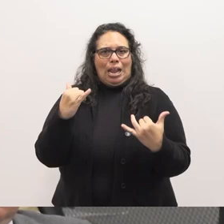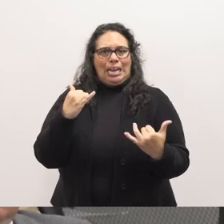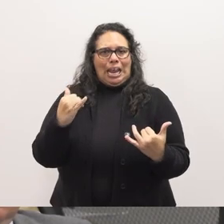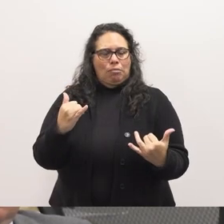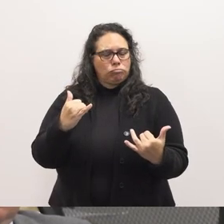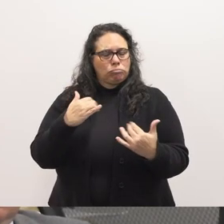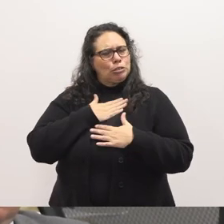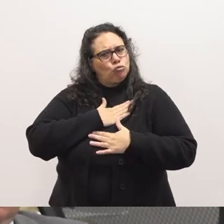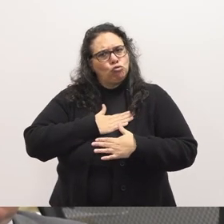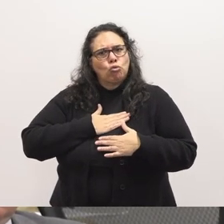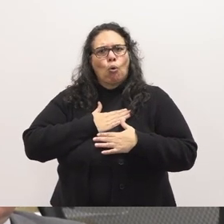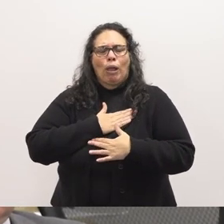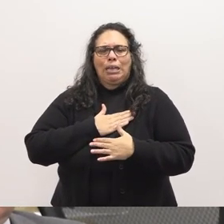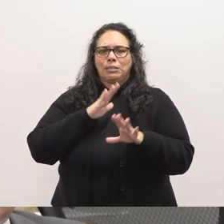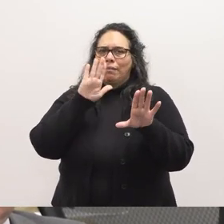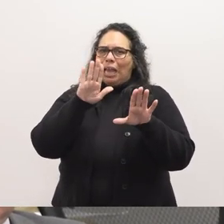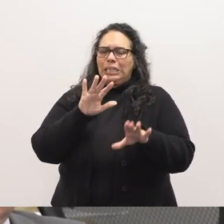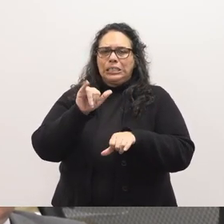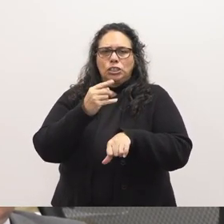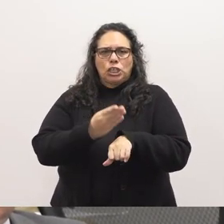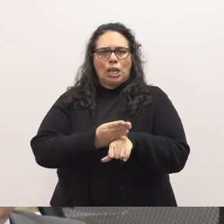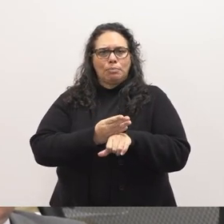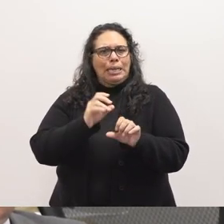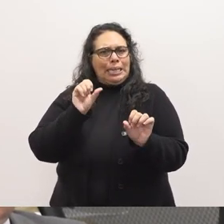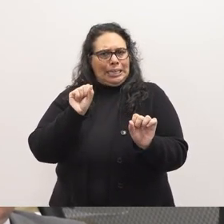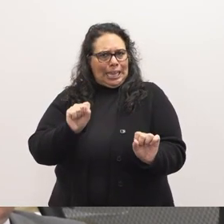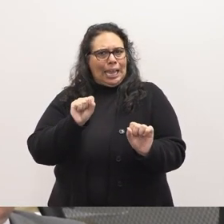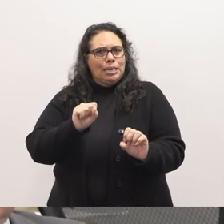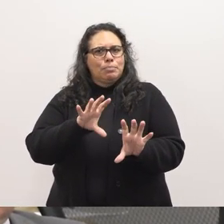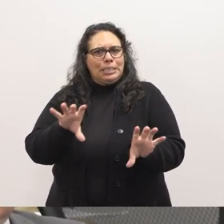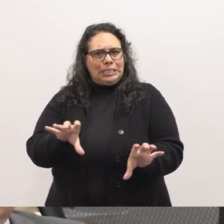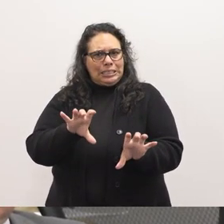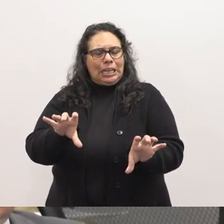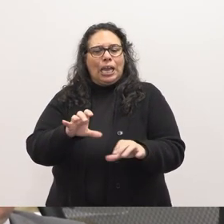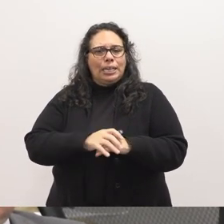can be done. It doesn't need to include hate and propaganda.